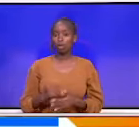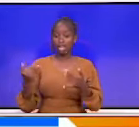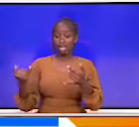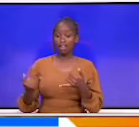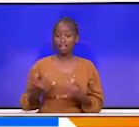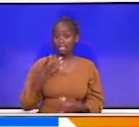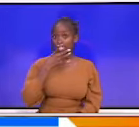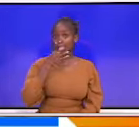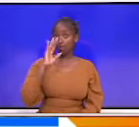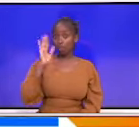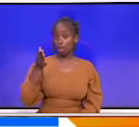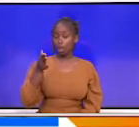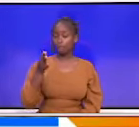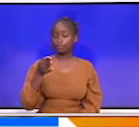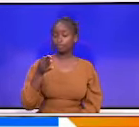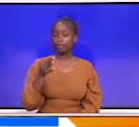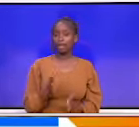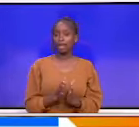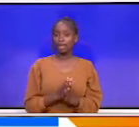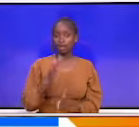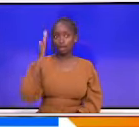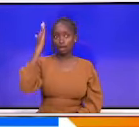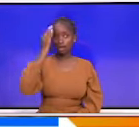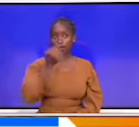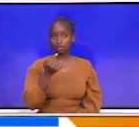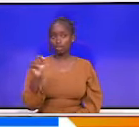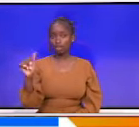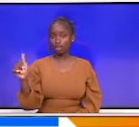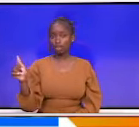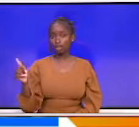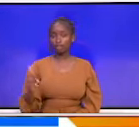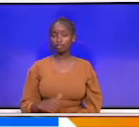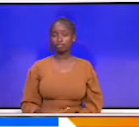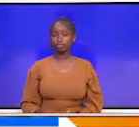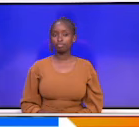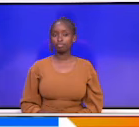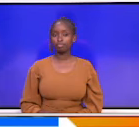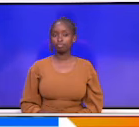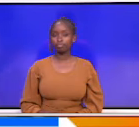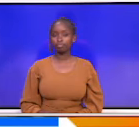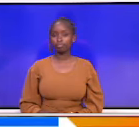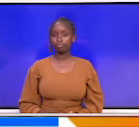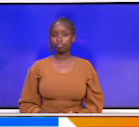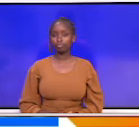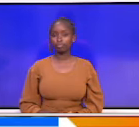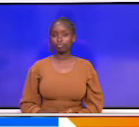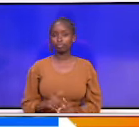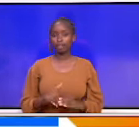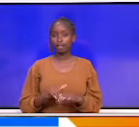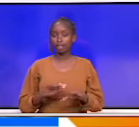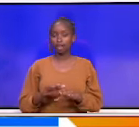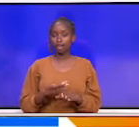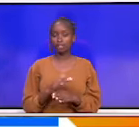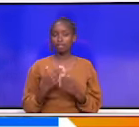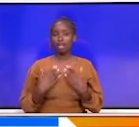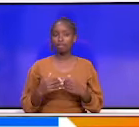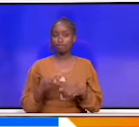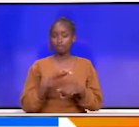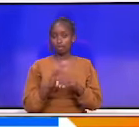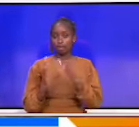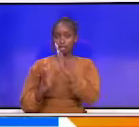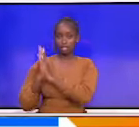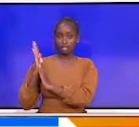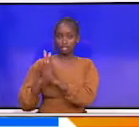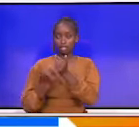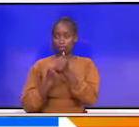him, and we know each other over areas of common interest in supporting our